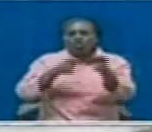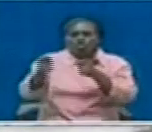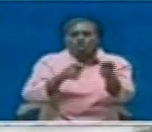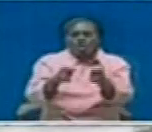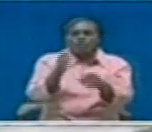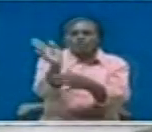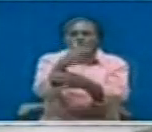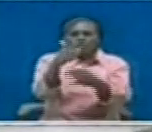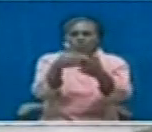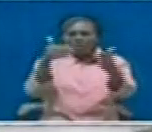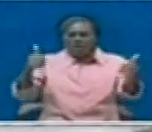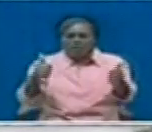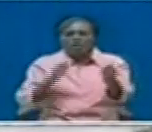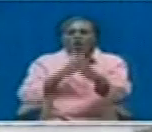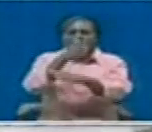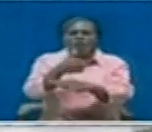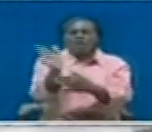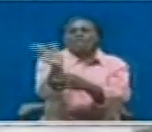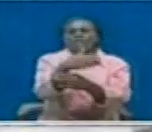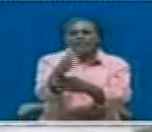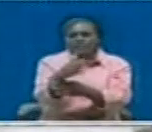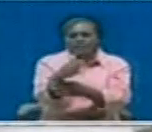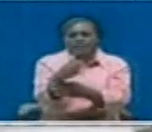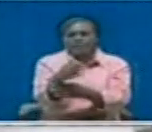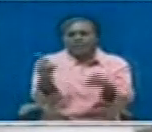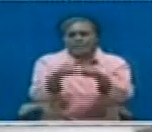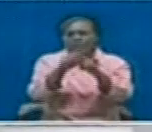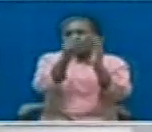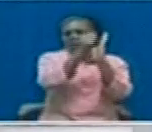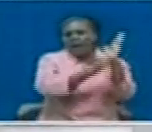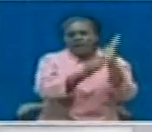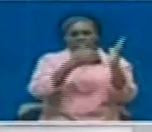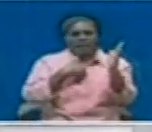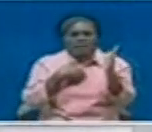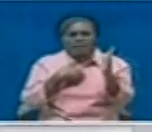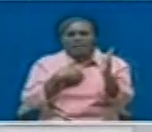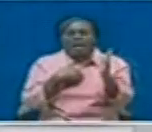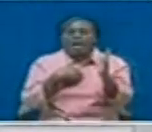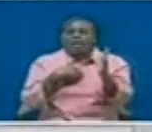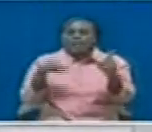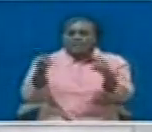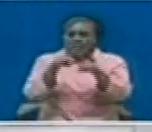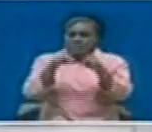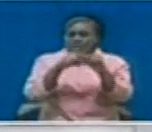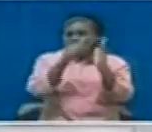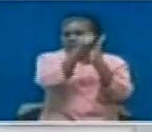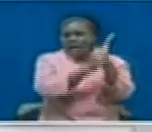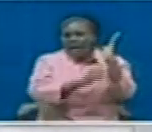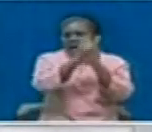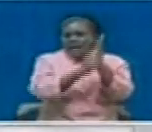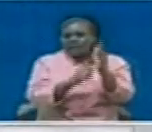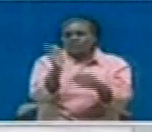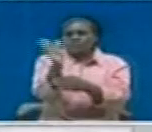to prevent overfishing, as cited in the Fisheries Act. According to the Fisheries Act, the right size